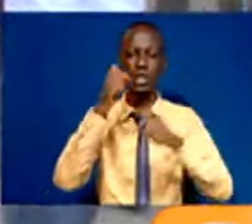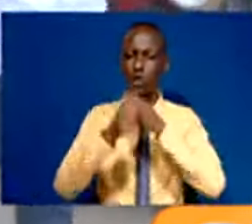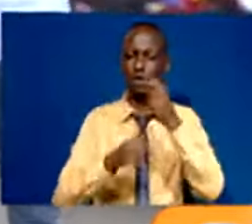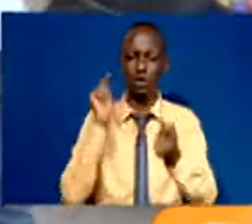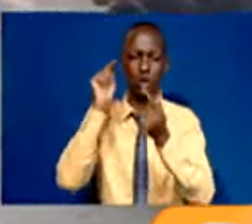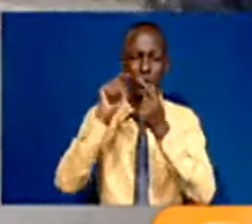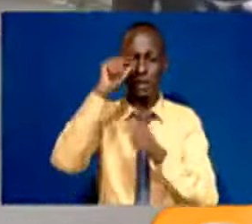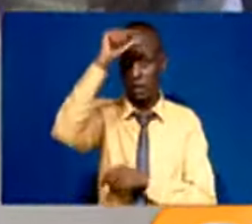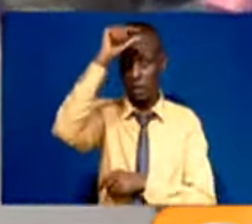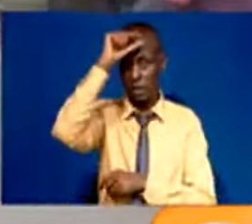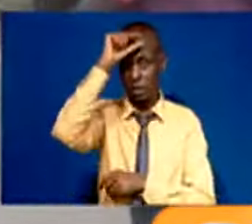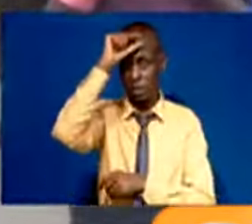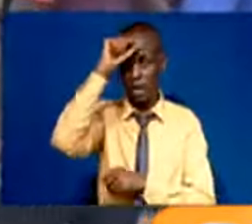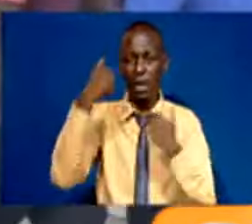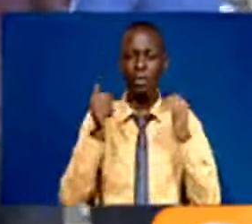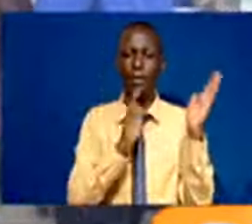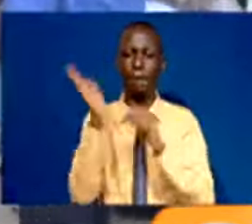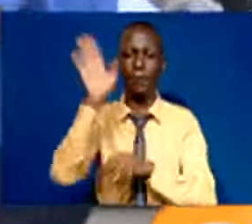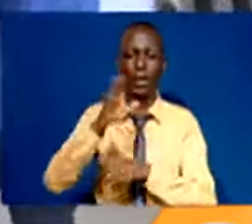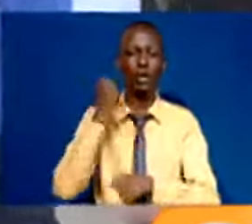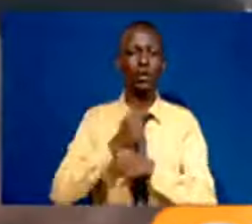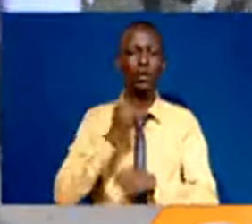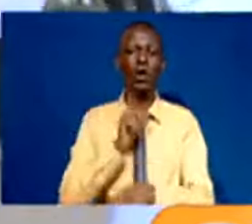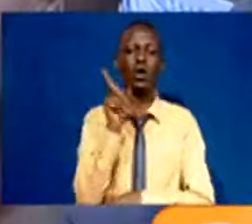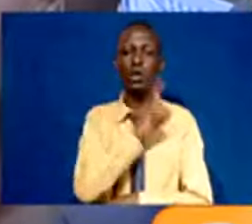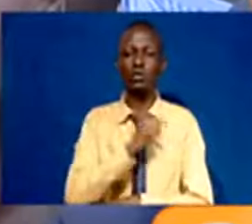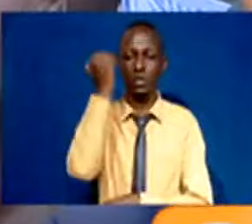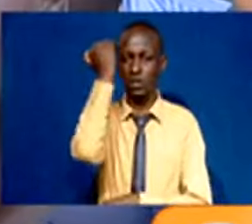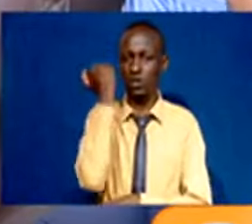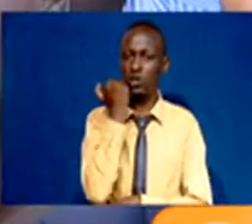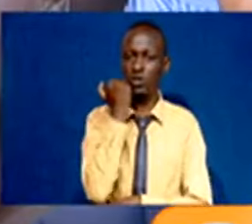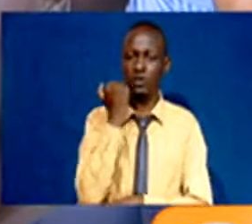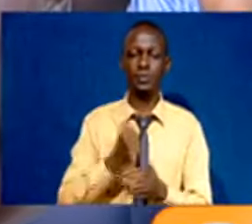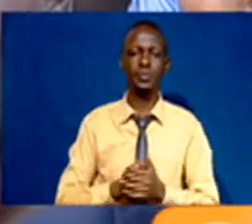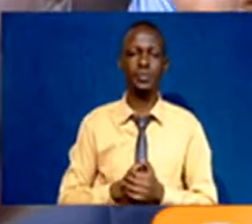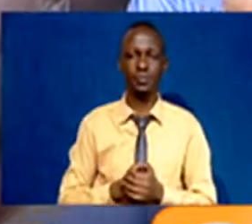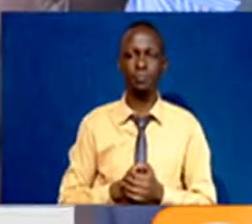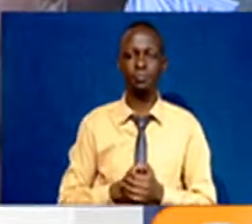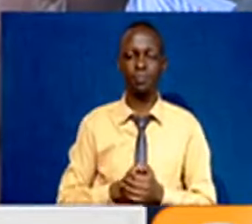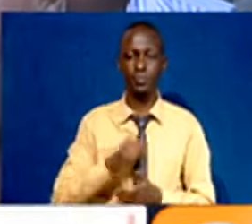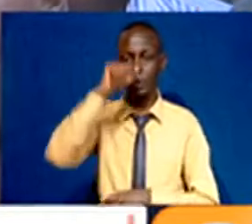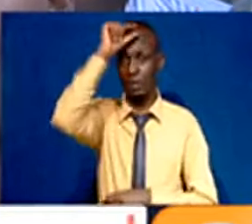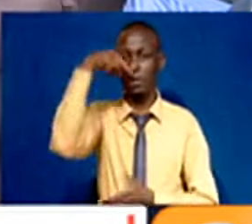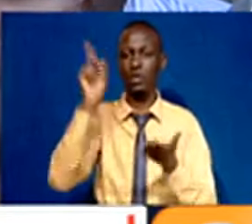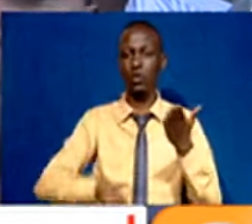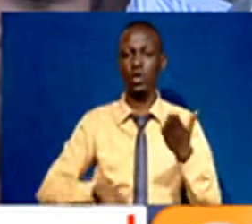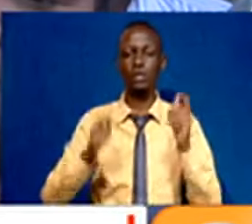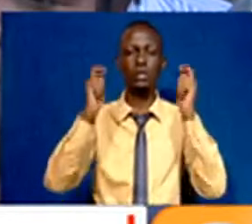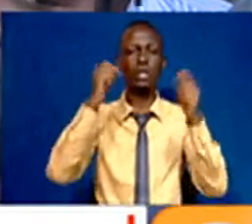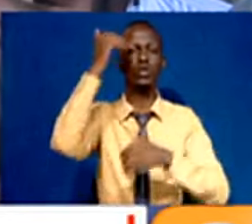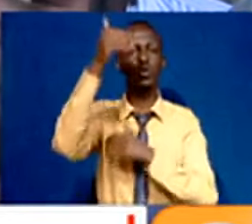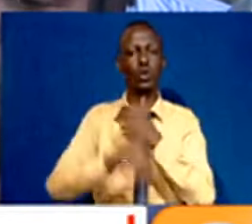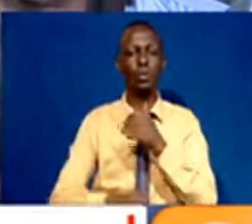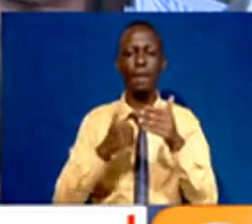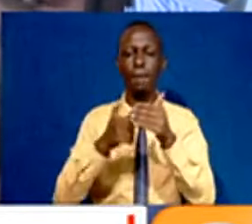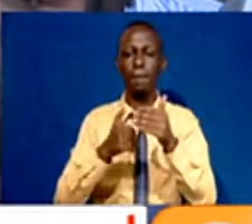the government comes up with a return-to-work formula as directed by the court. Government was saying that we have to suspend the strike before we have the